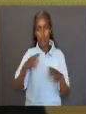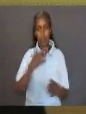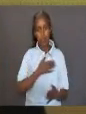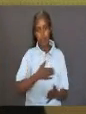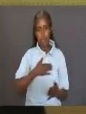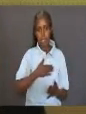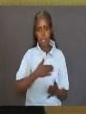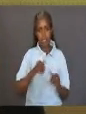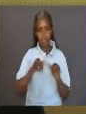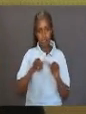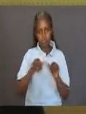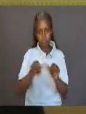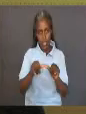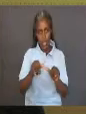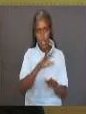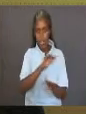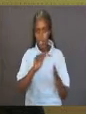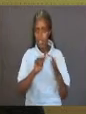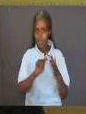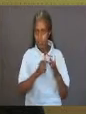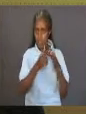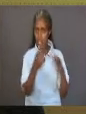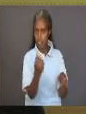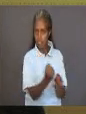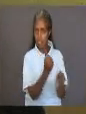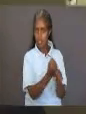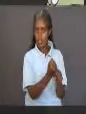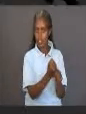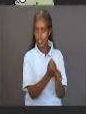Please go ahead and begin the activity.